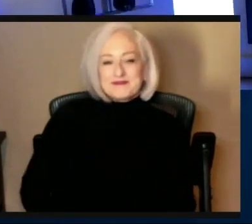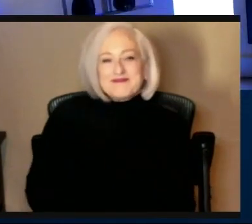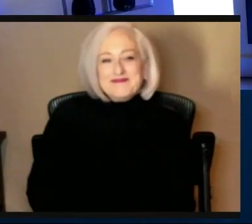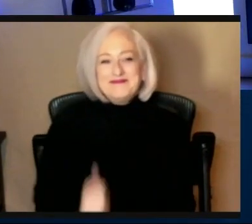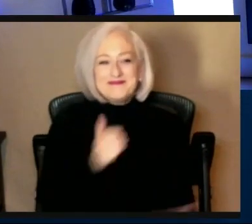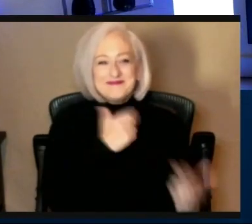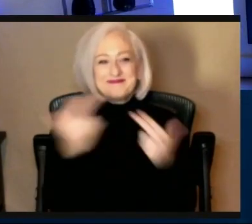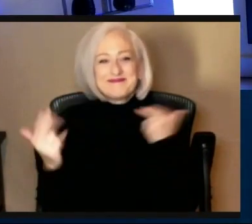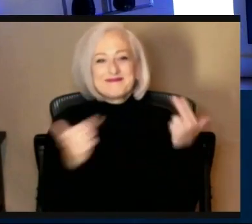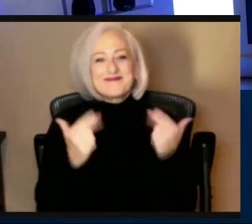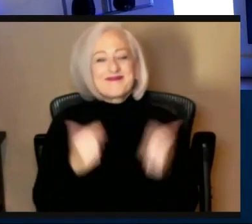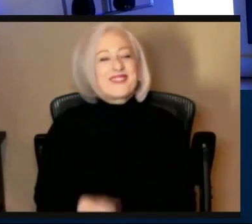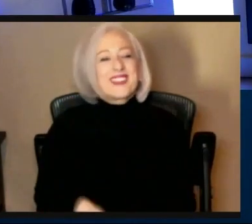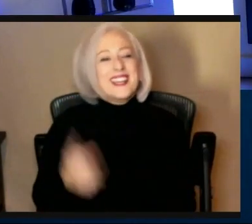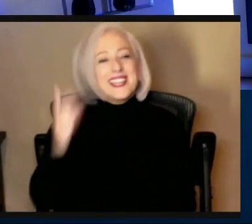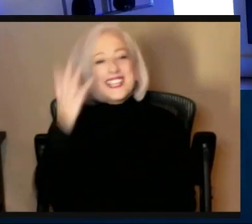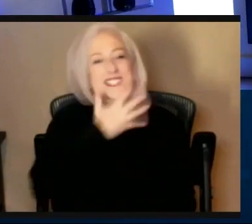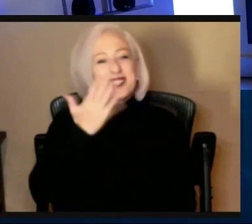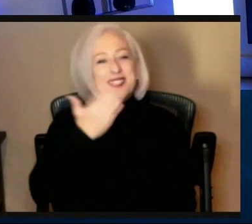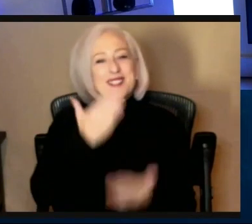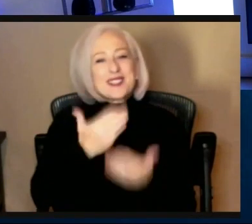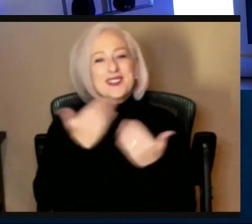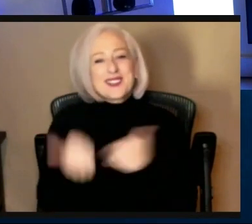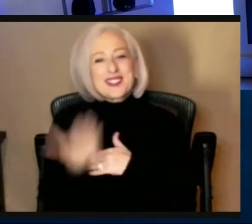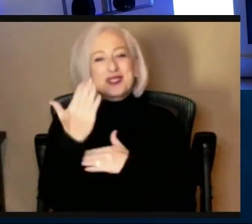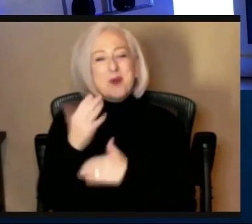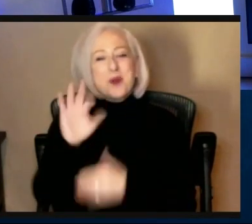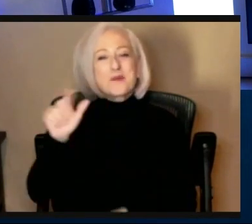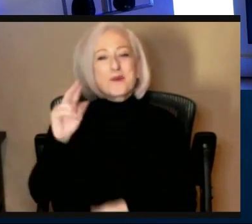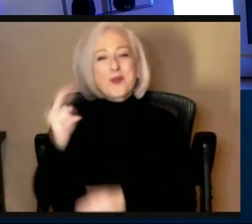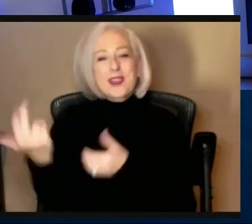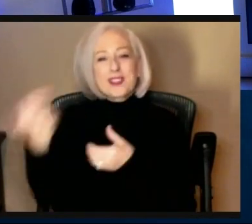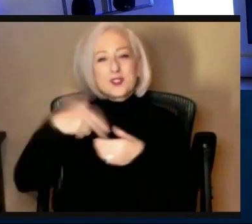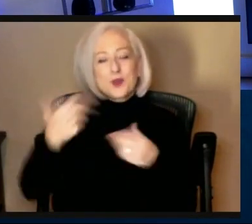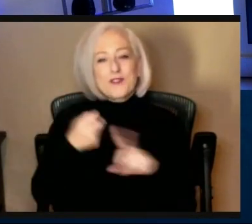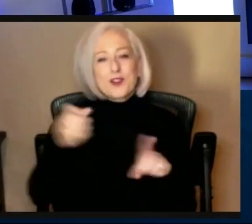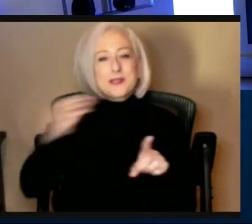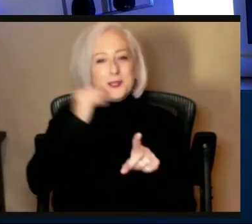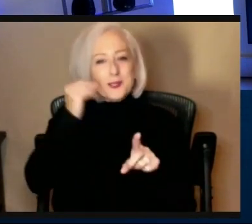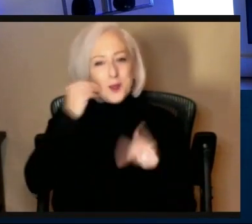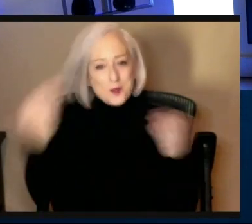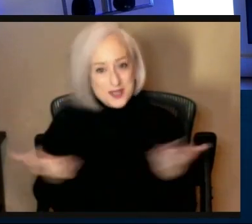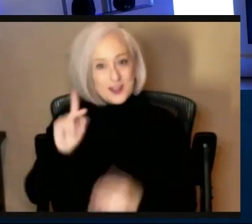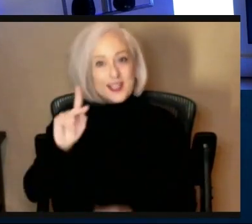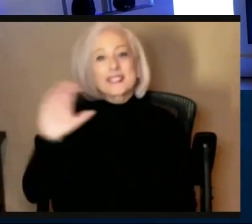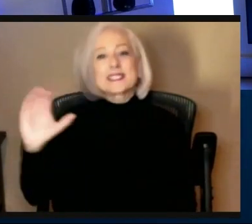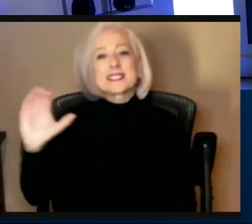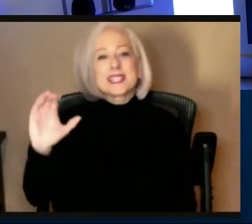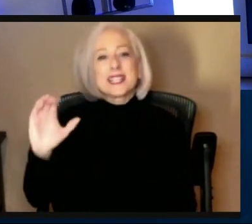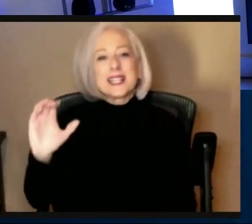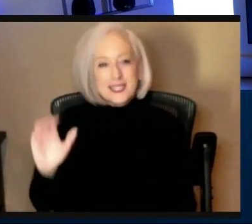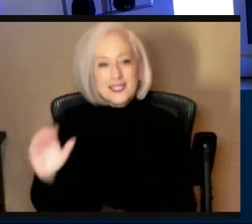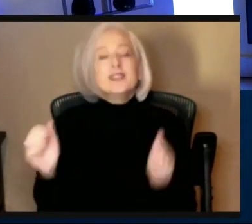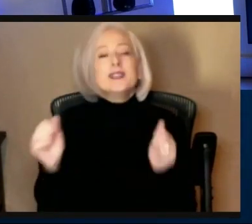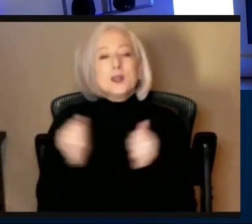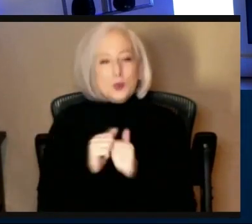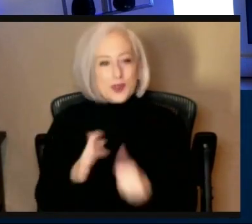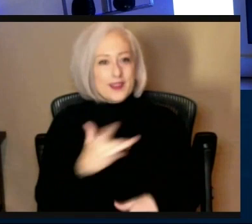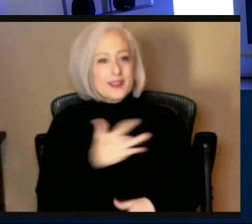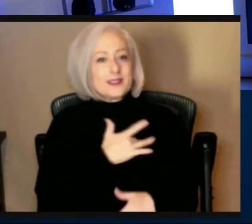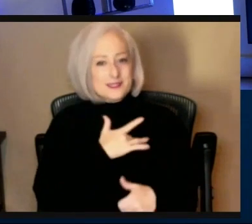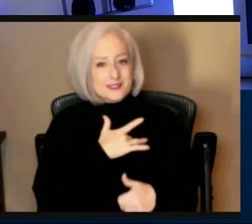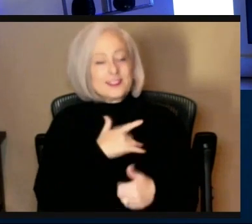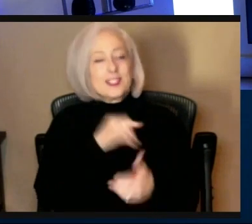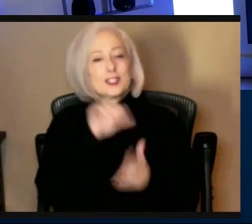And he's looking good this morning. Brian is joining us from his home here in Kansas City, joining us along with his thoracic surgeon, Dr.